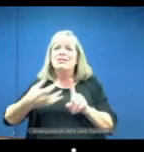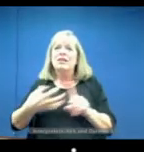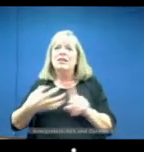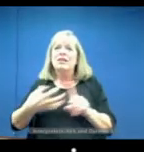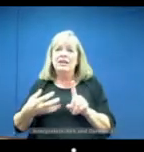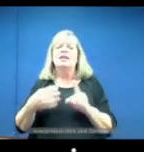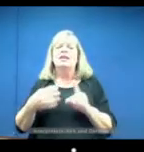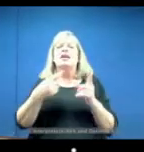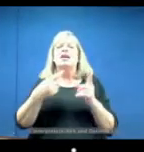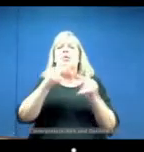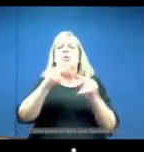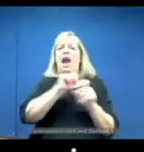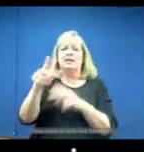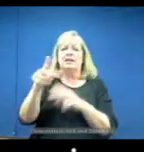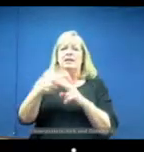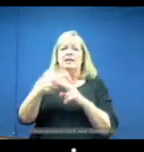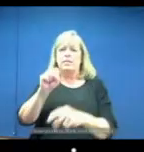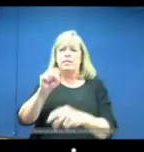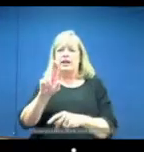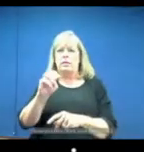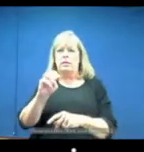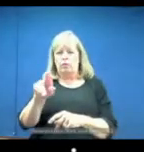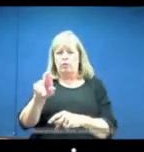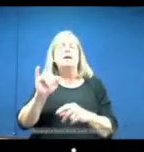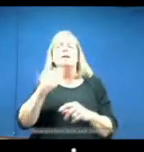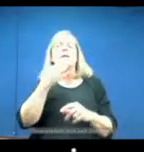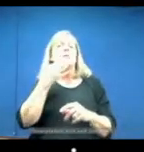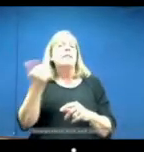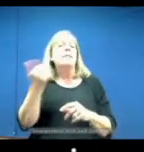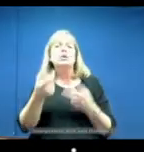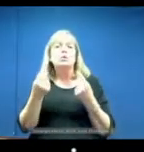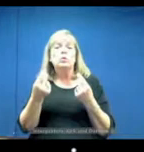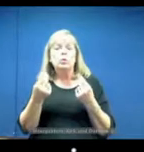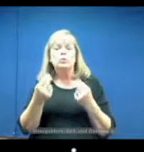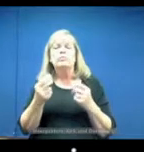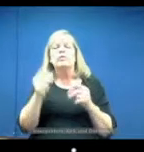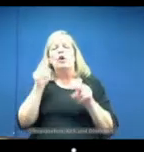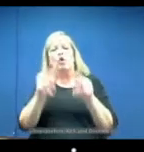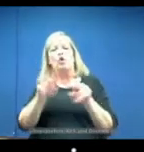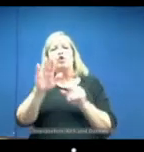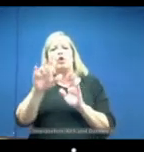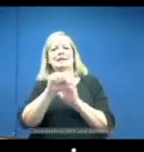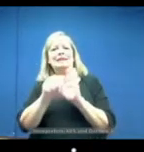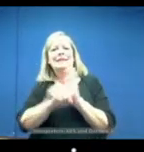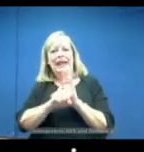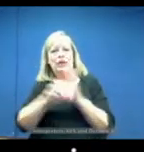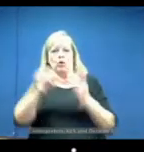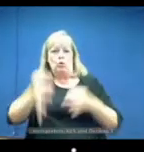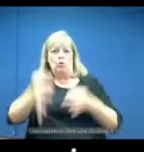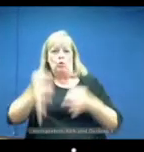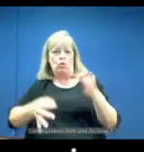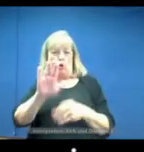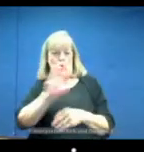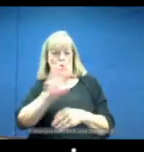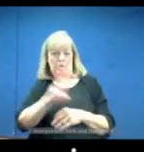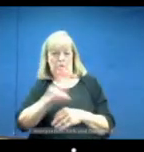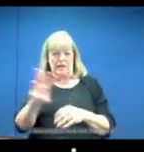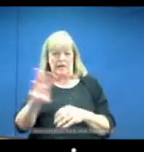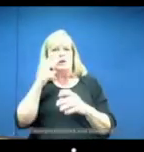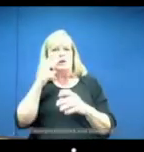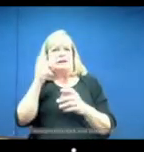Summer Carlson, the best thing that you can do is to go on your state court website so that you can pull up